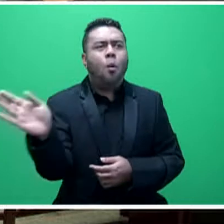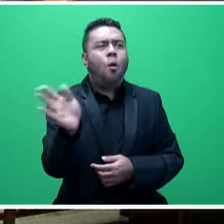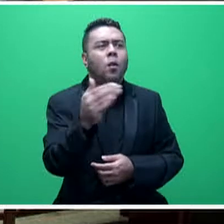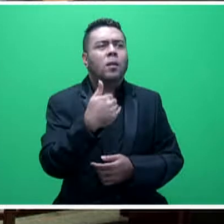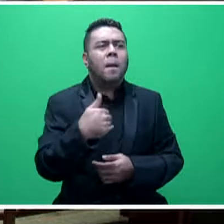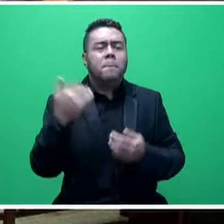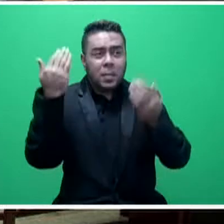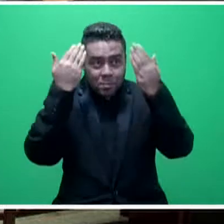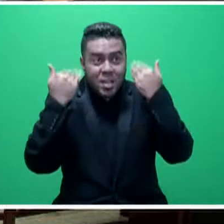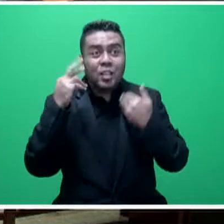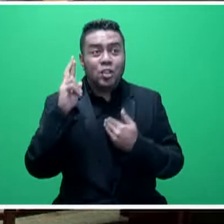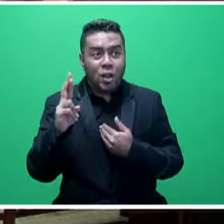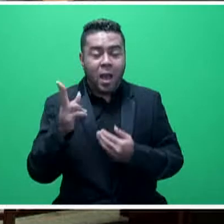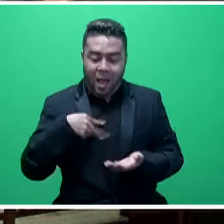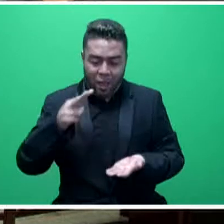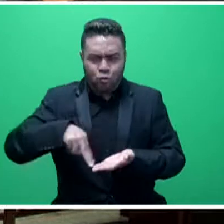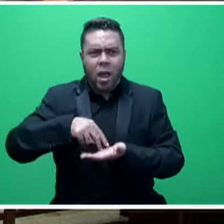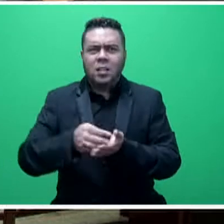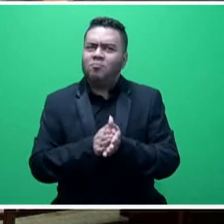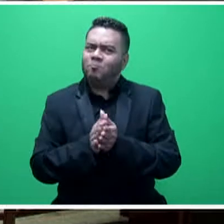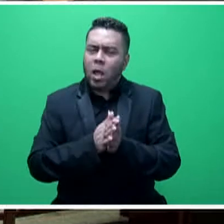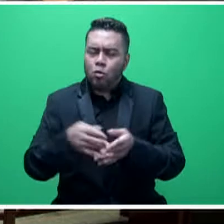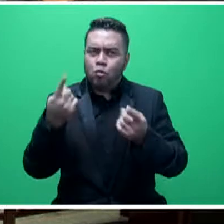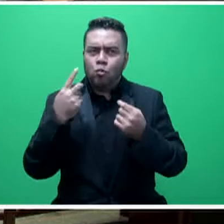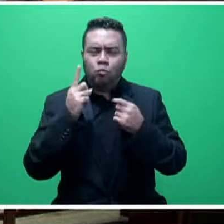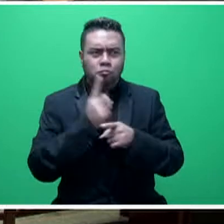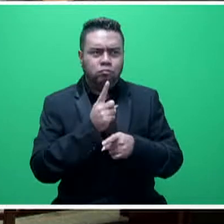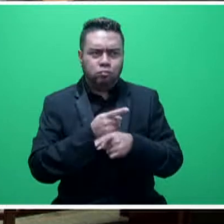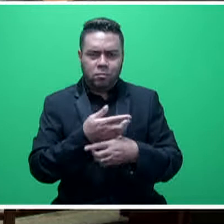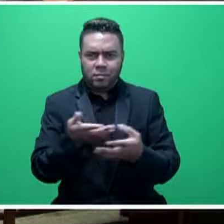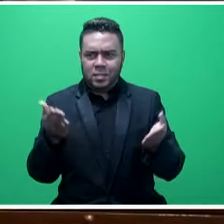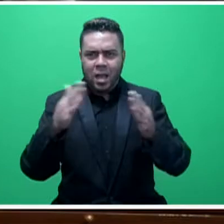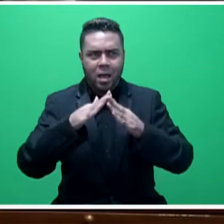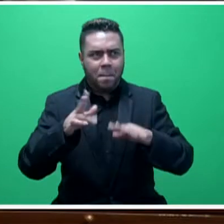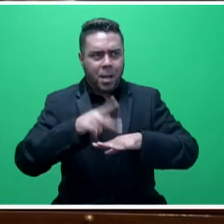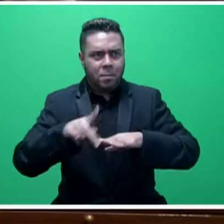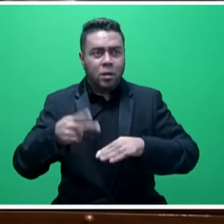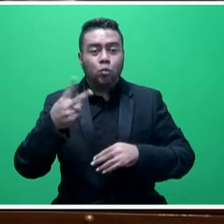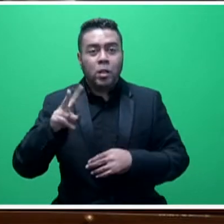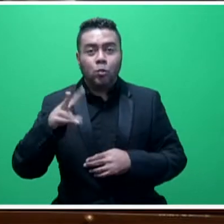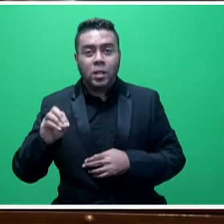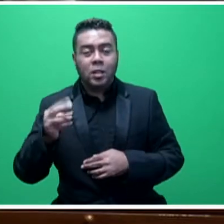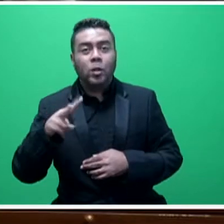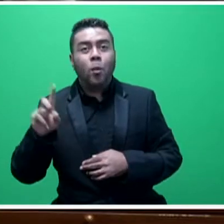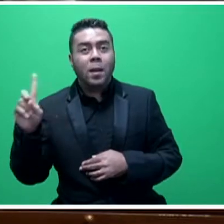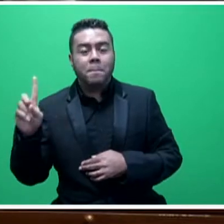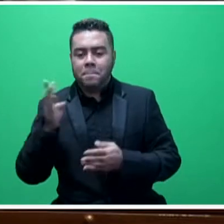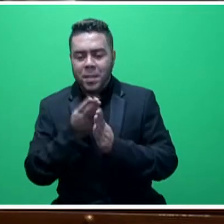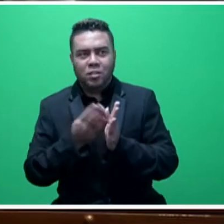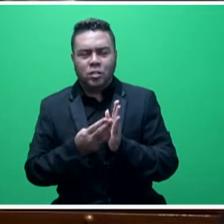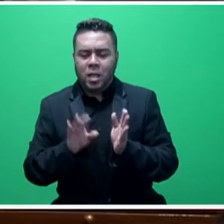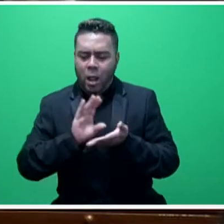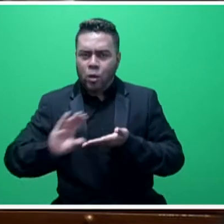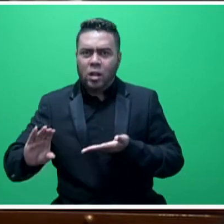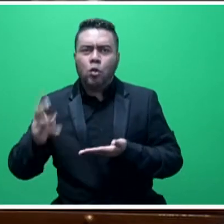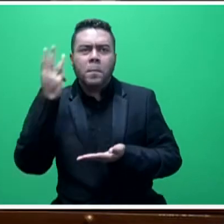Mr. Speaker, sir, I rise with pleasure to address this August House on the 2020-2021 budget allocated to the Ministry